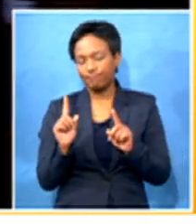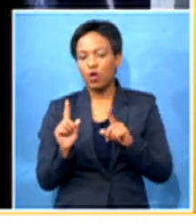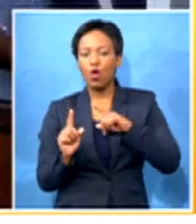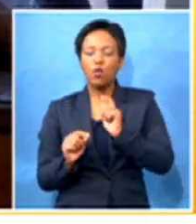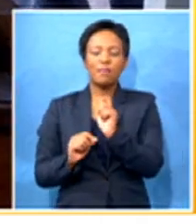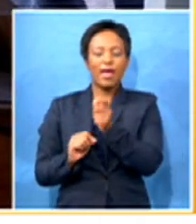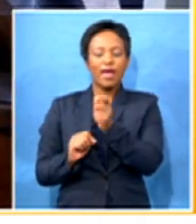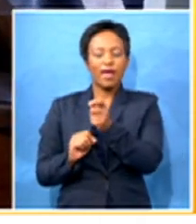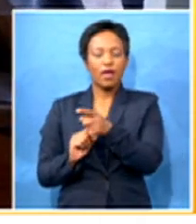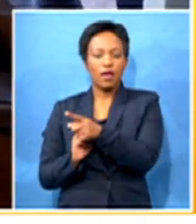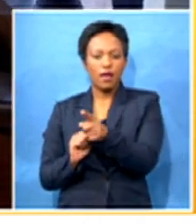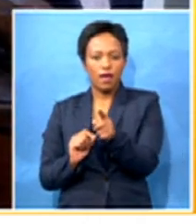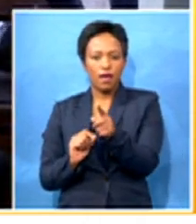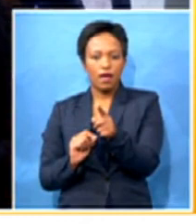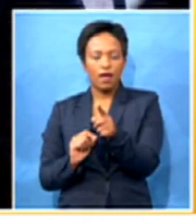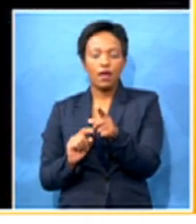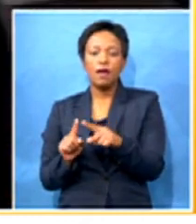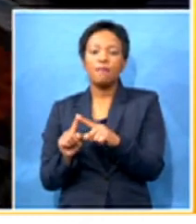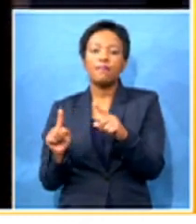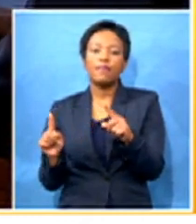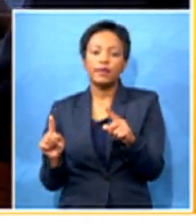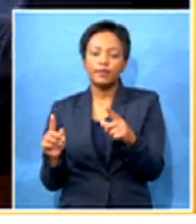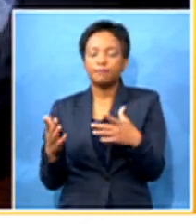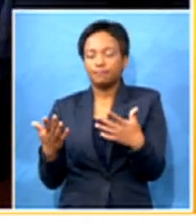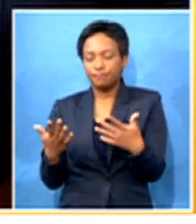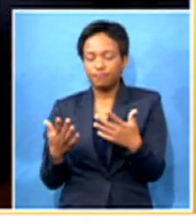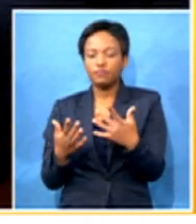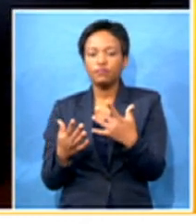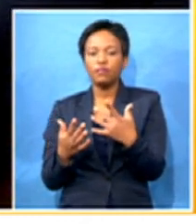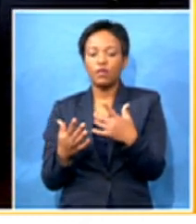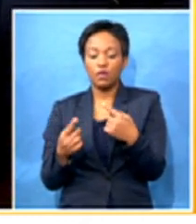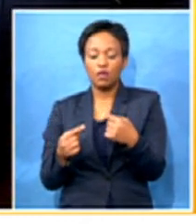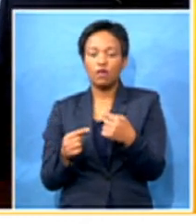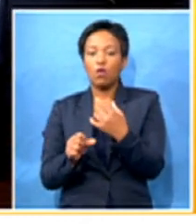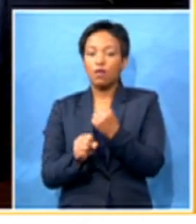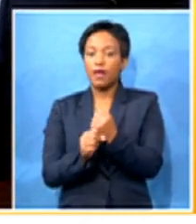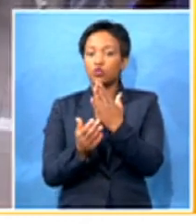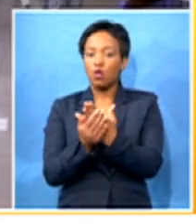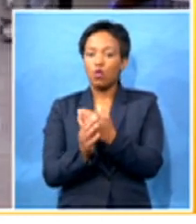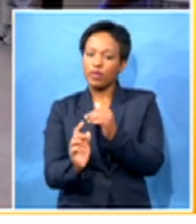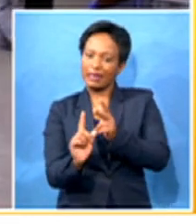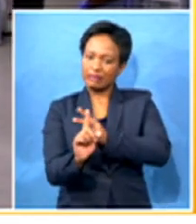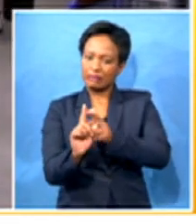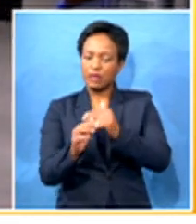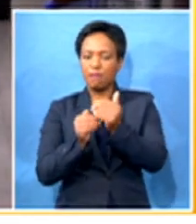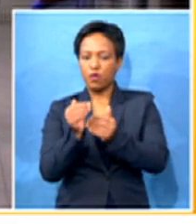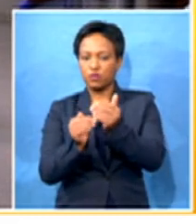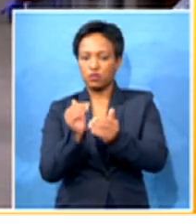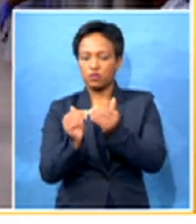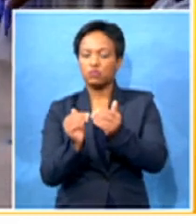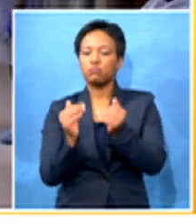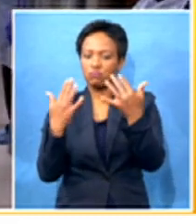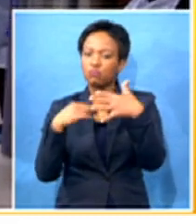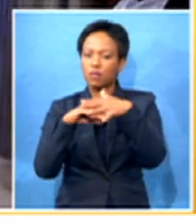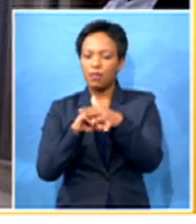because we want to. However, we will make sure that the disciplinary process are dispensed